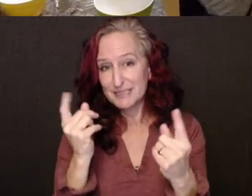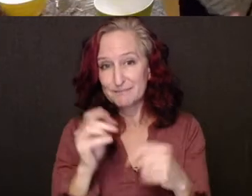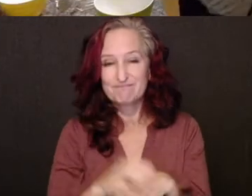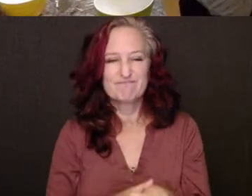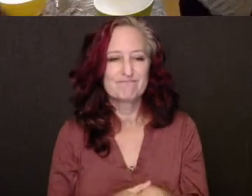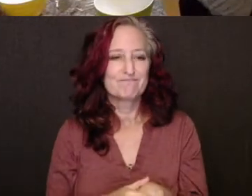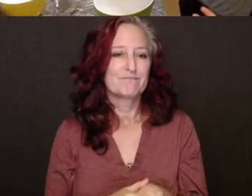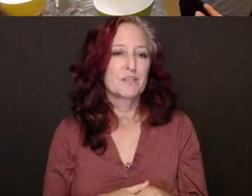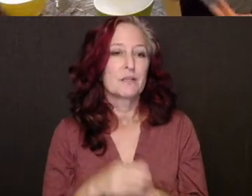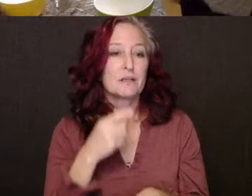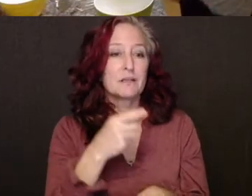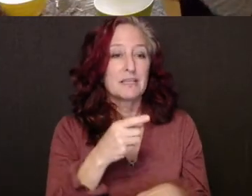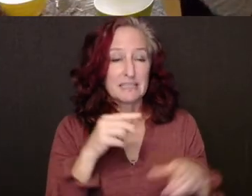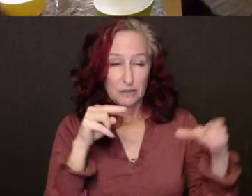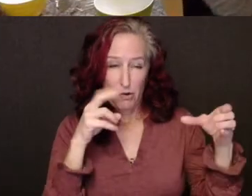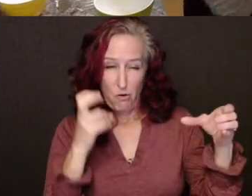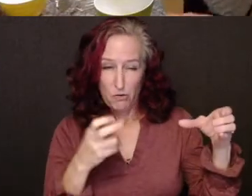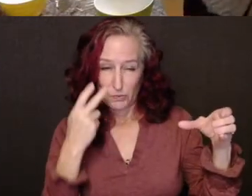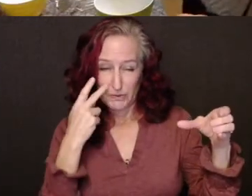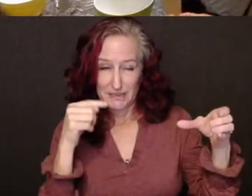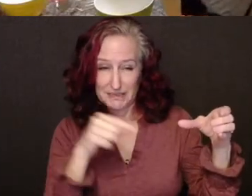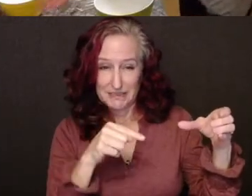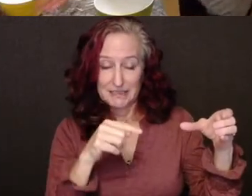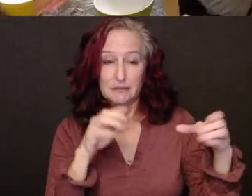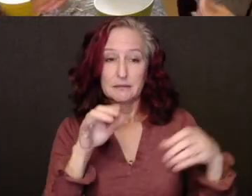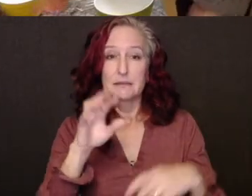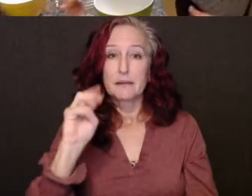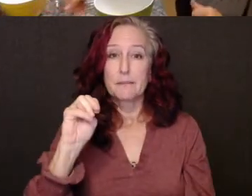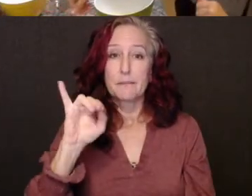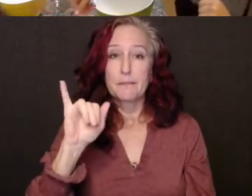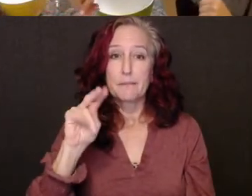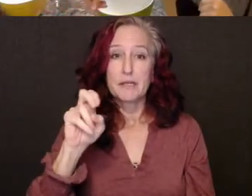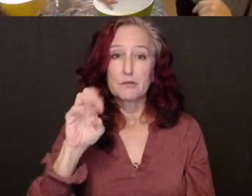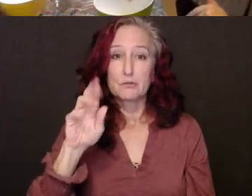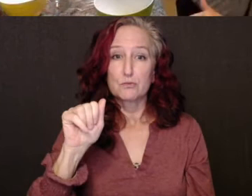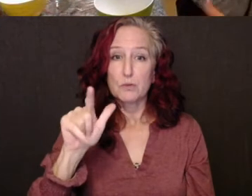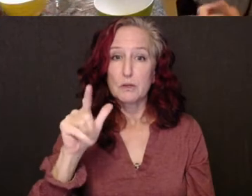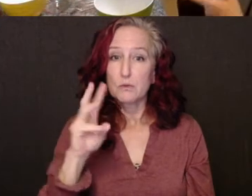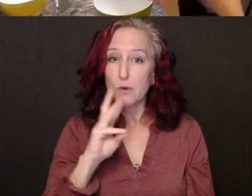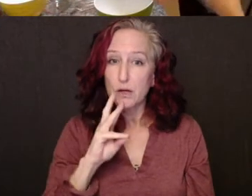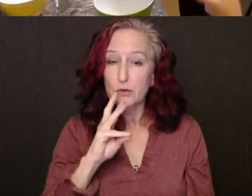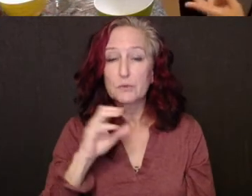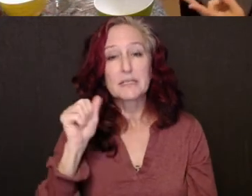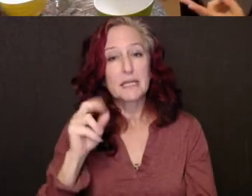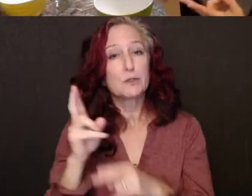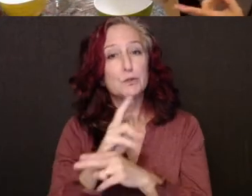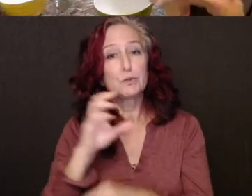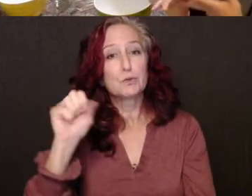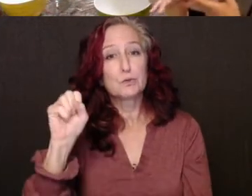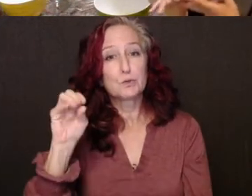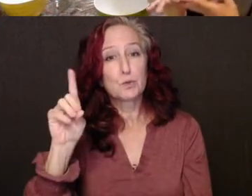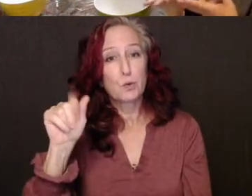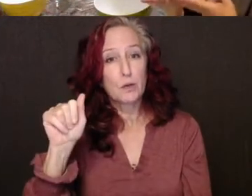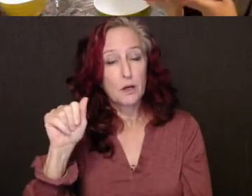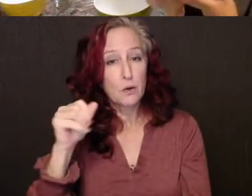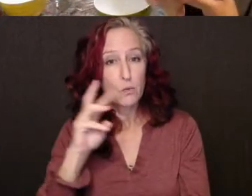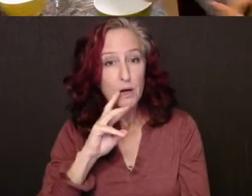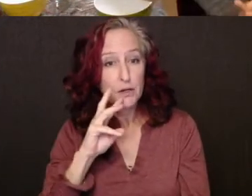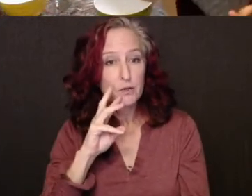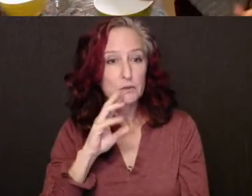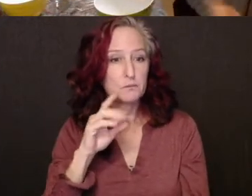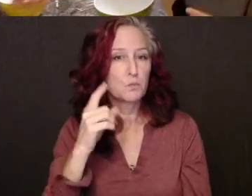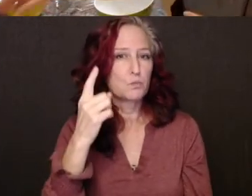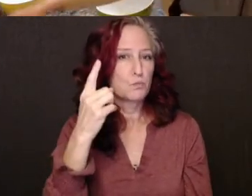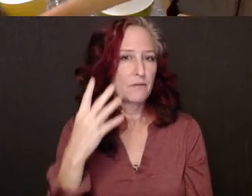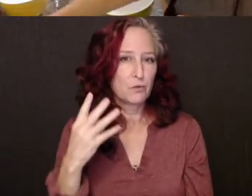But I know a lot of folks don't consume soy, so oat milk is a really great alternative for the nut allergies and for